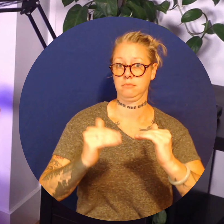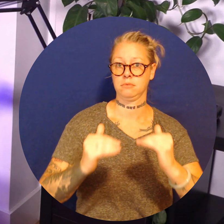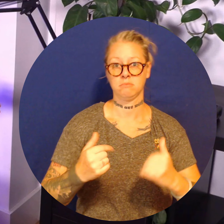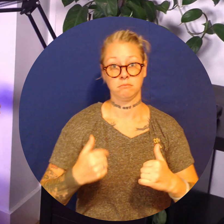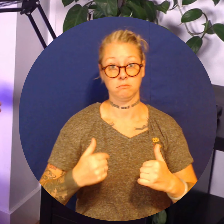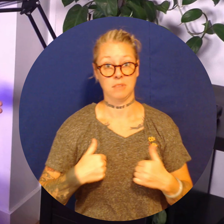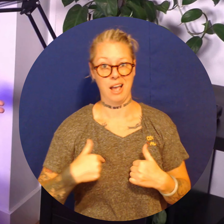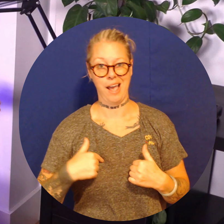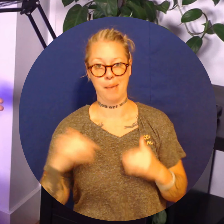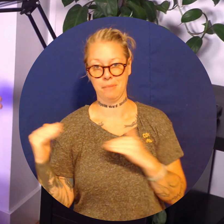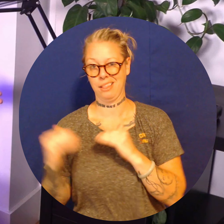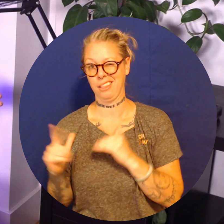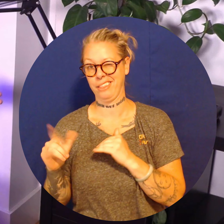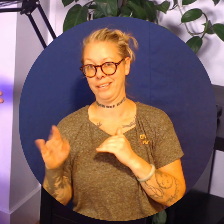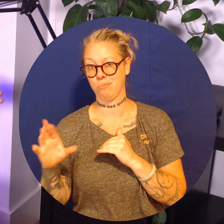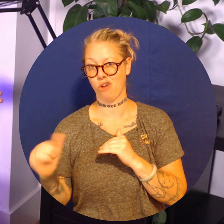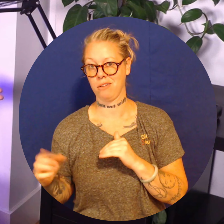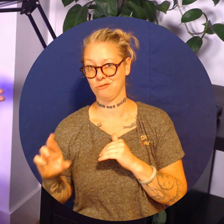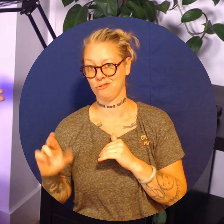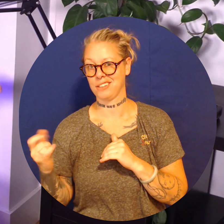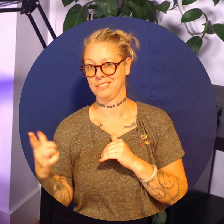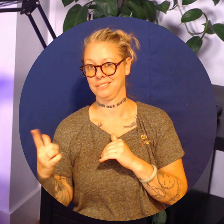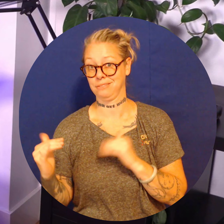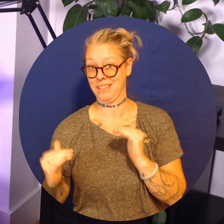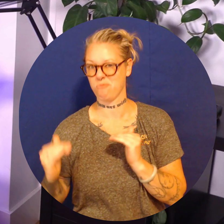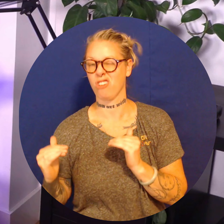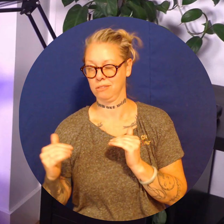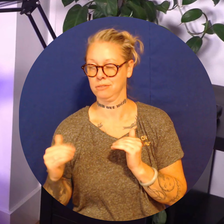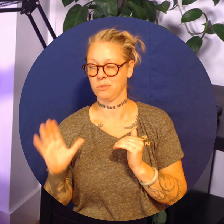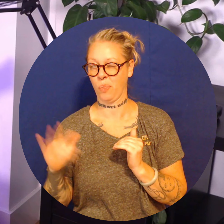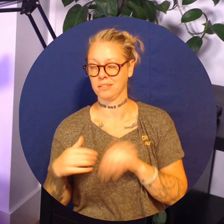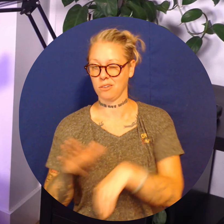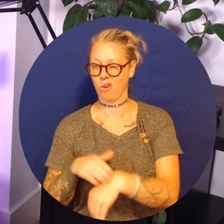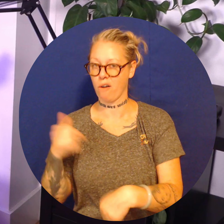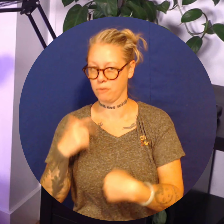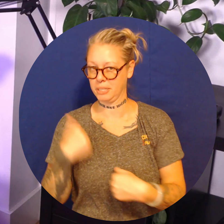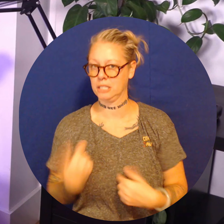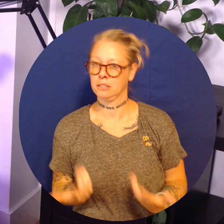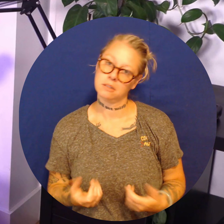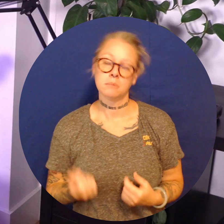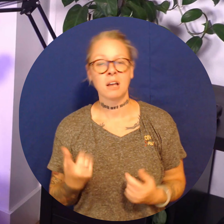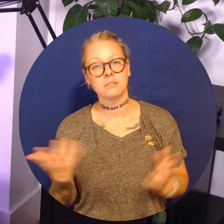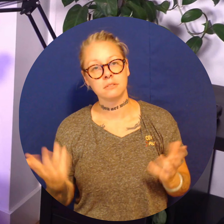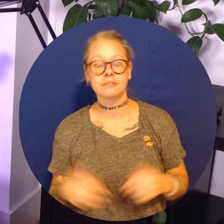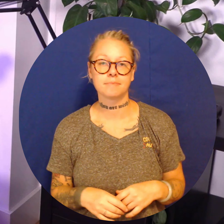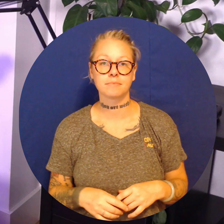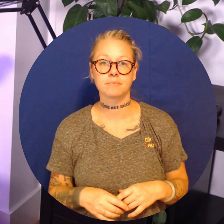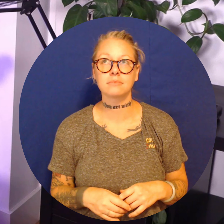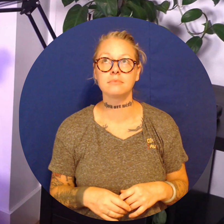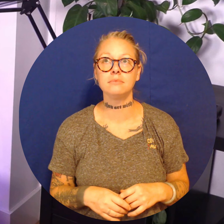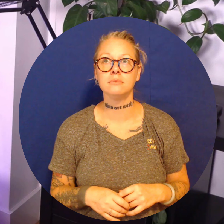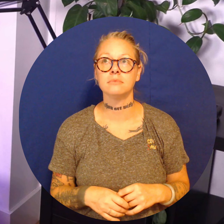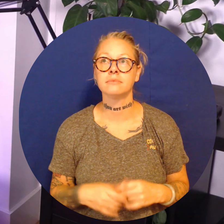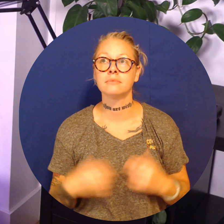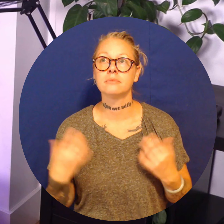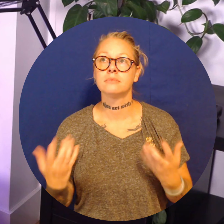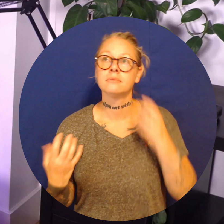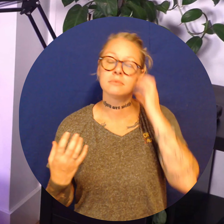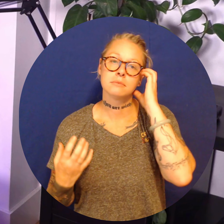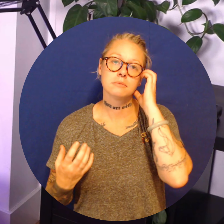balance i have a libra rising so it's like literally what i'm called to do um to some degree but on